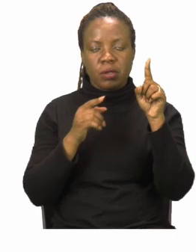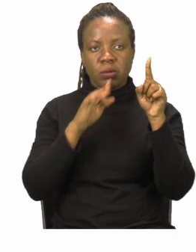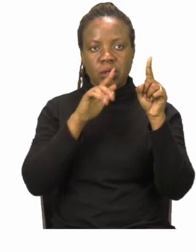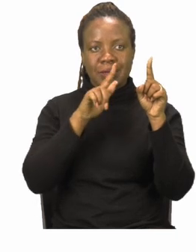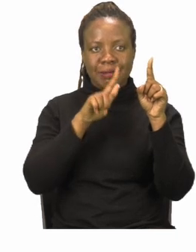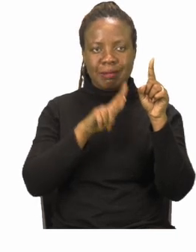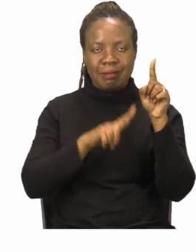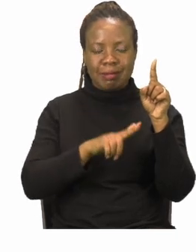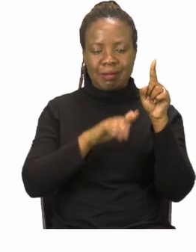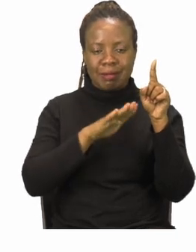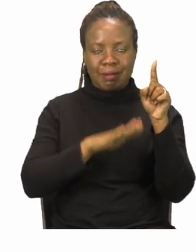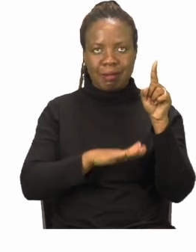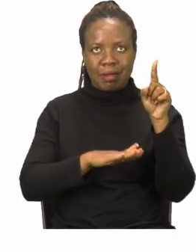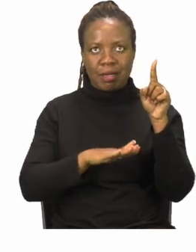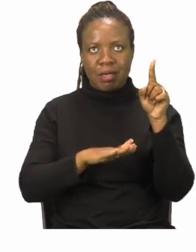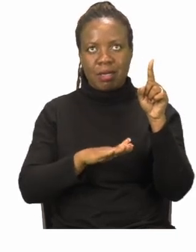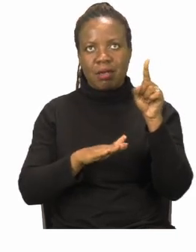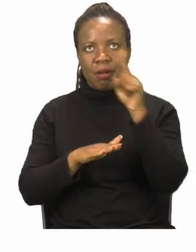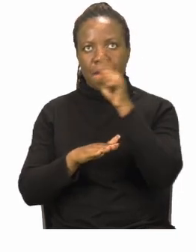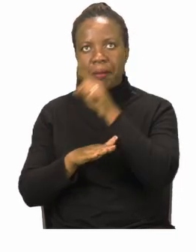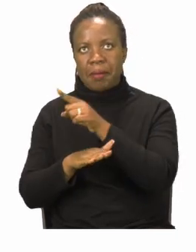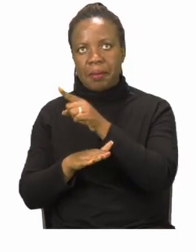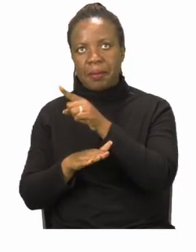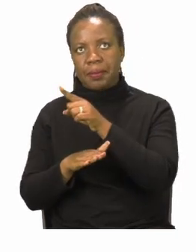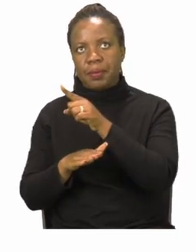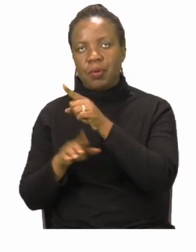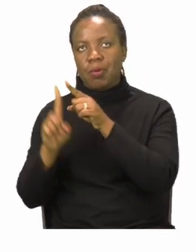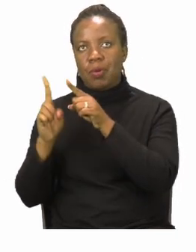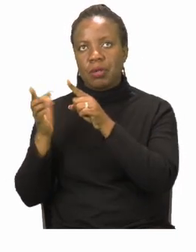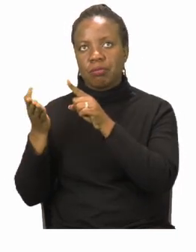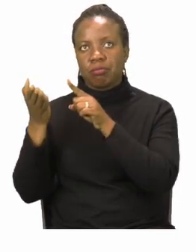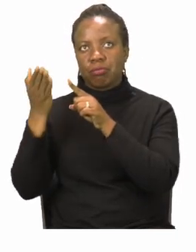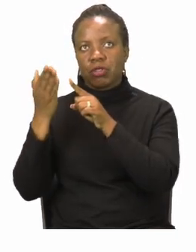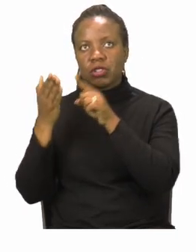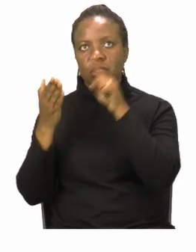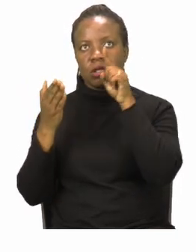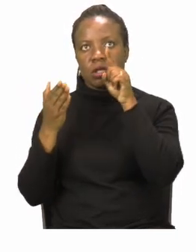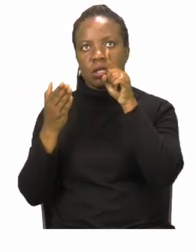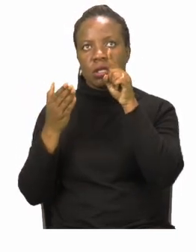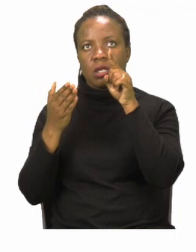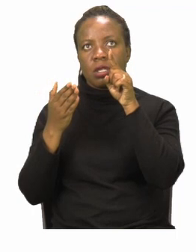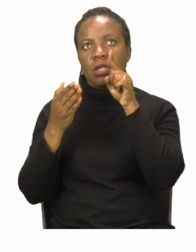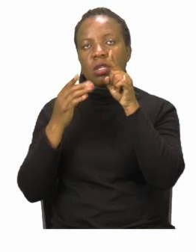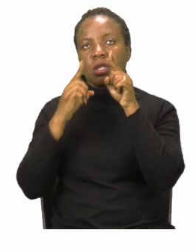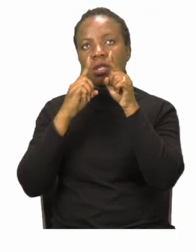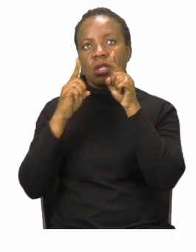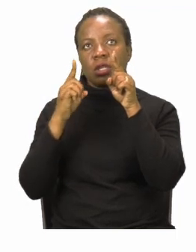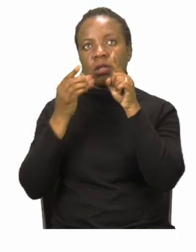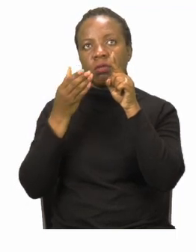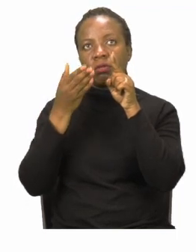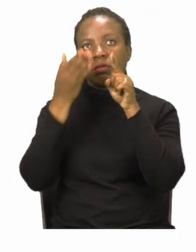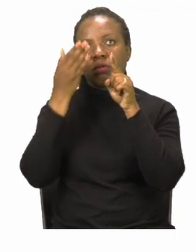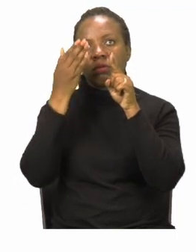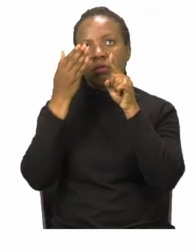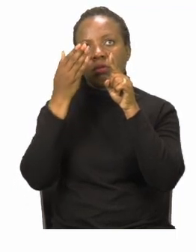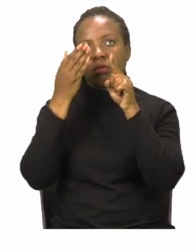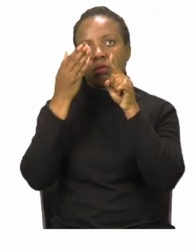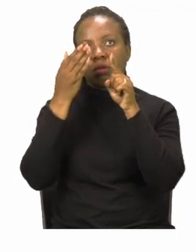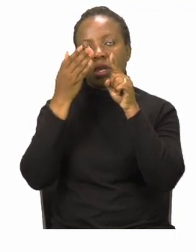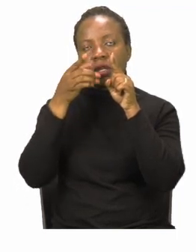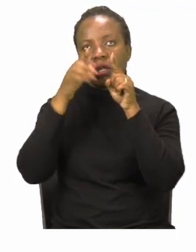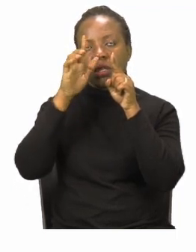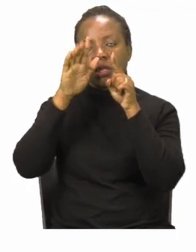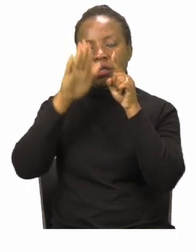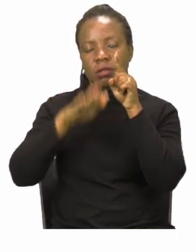more and 10 less. Now let's quickly see how we have to do this. We